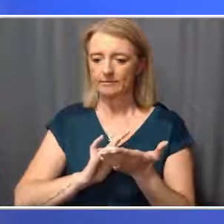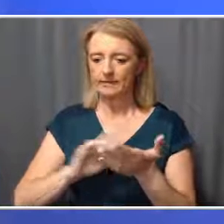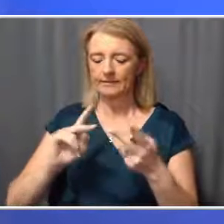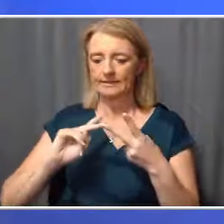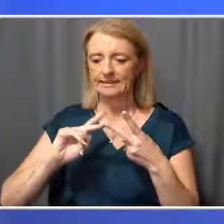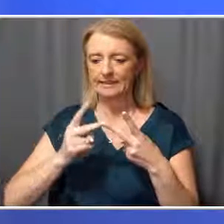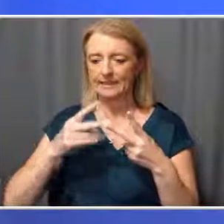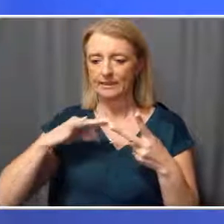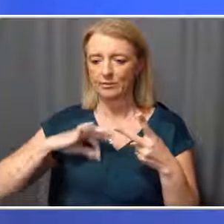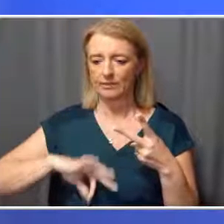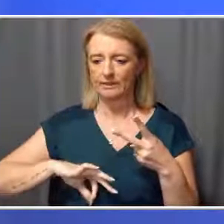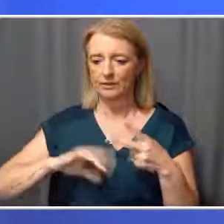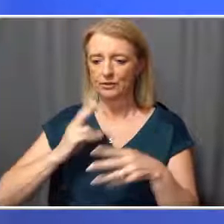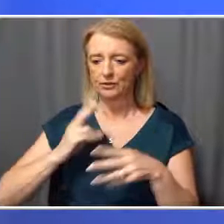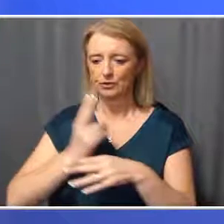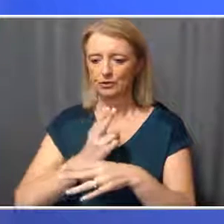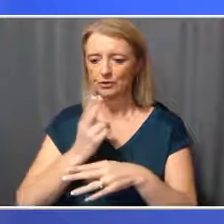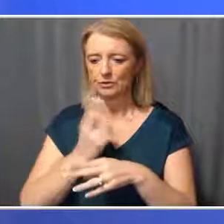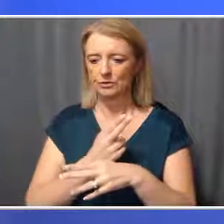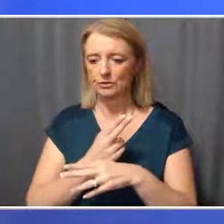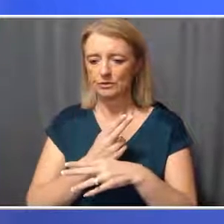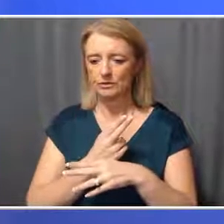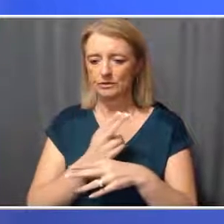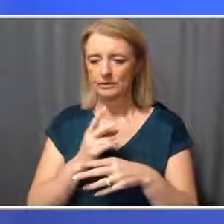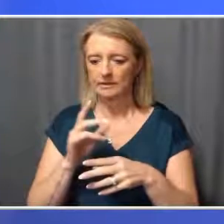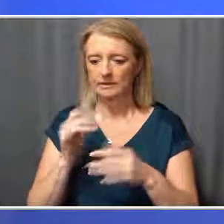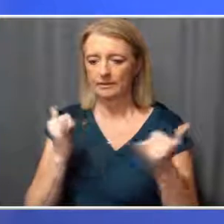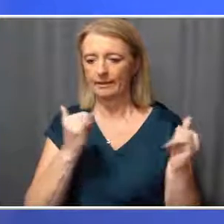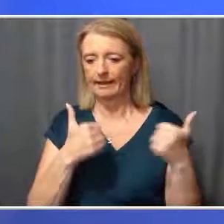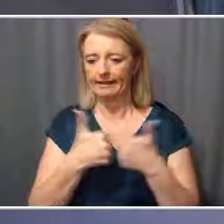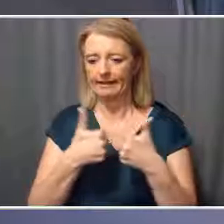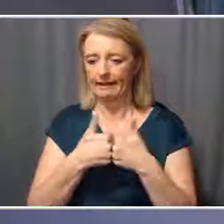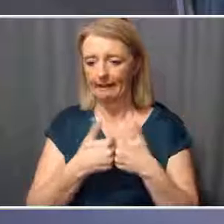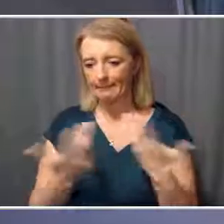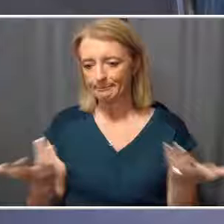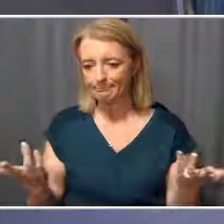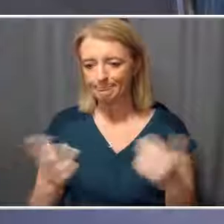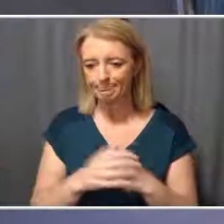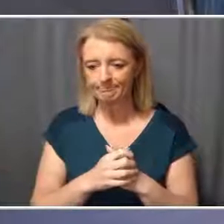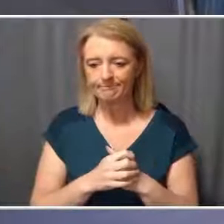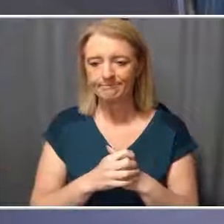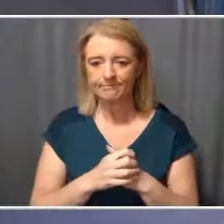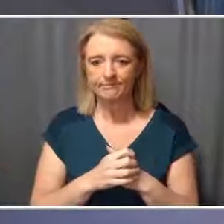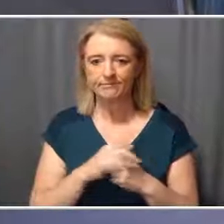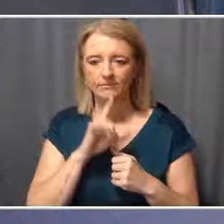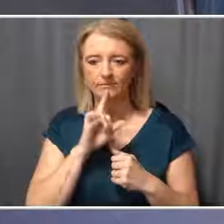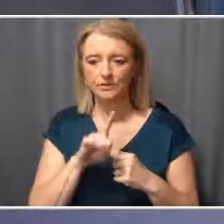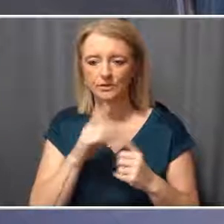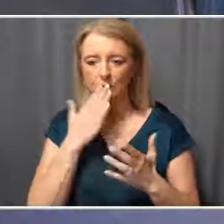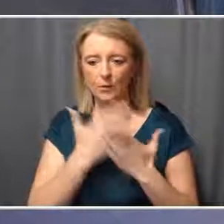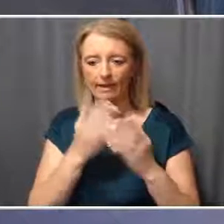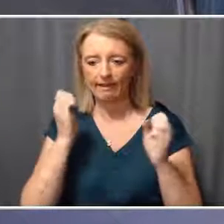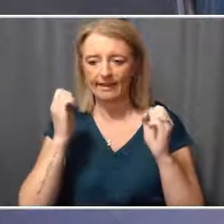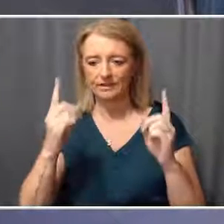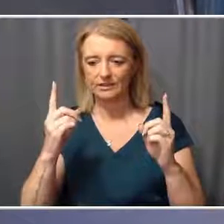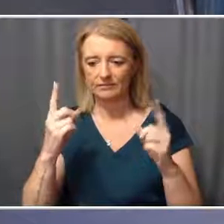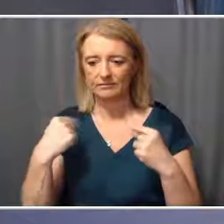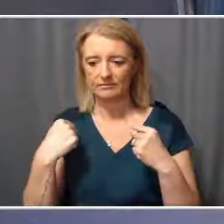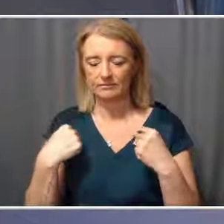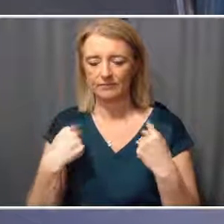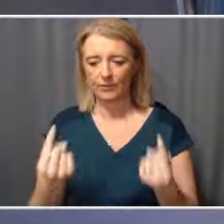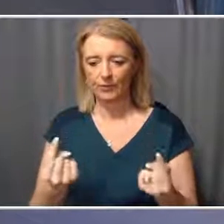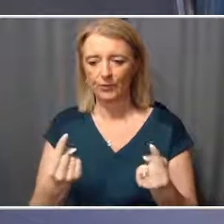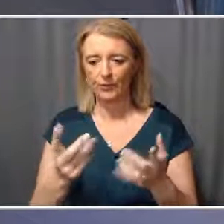keep exploring other things, keep trying medication treatment options. There was a weekend about a year and a half ago